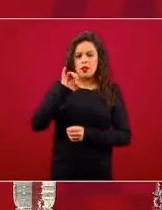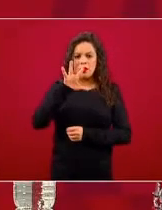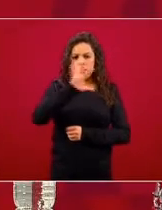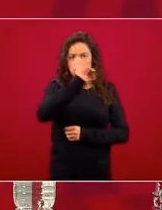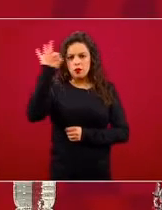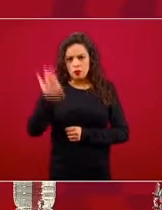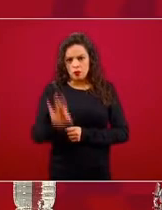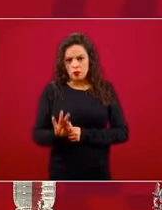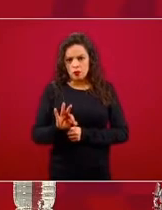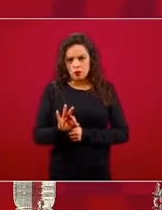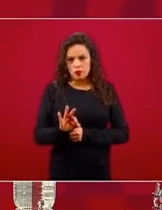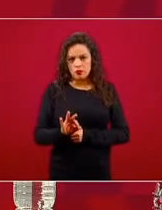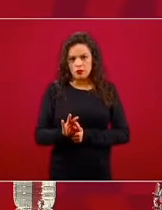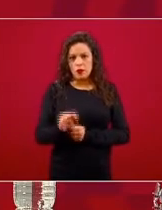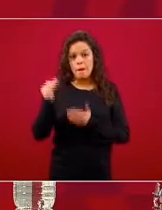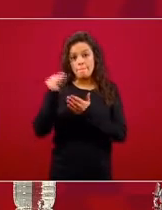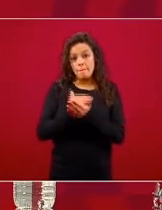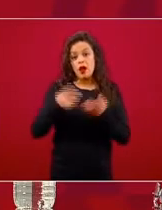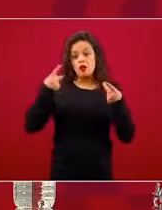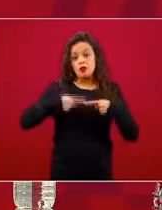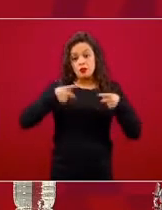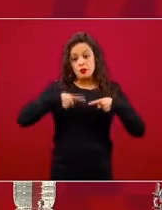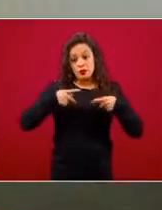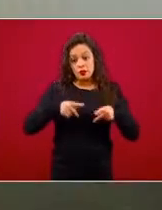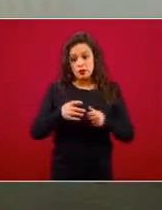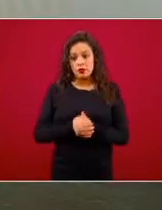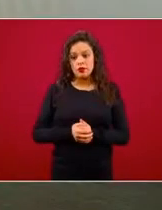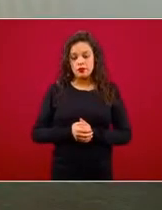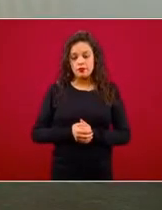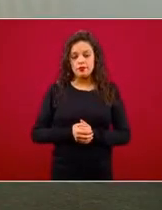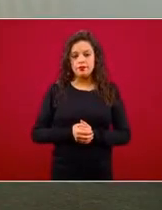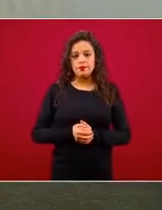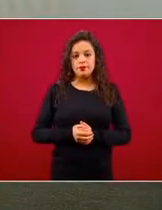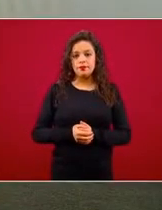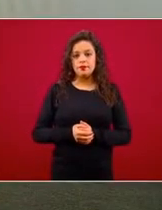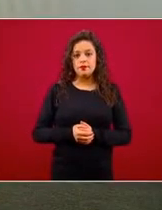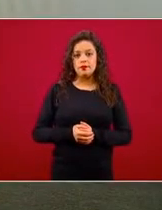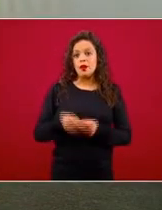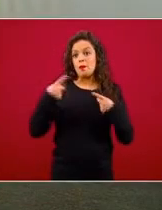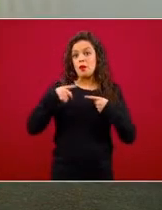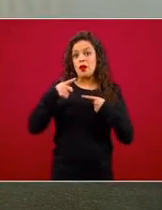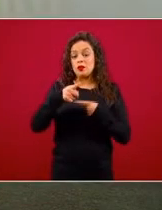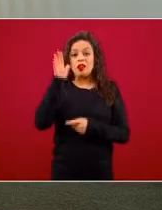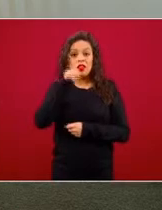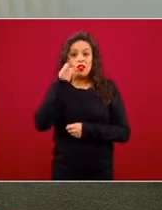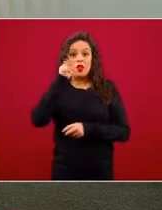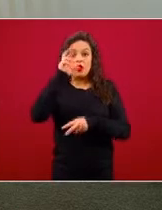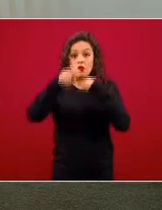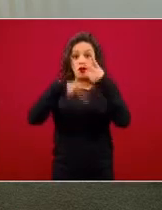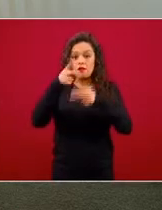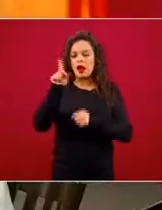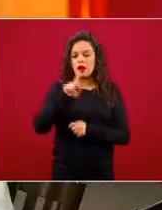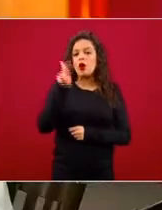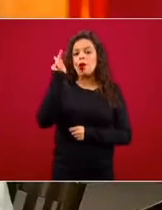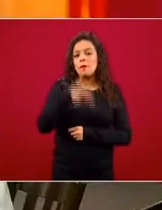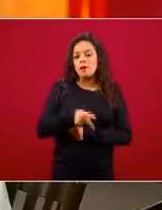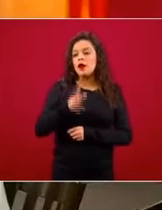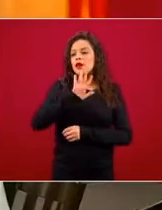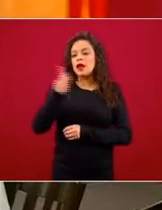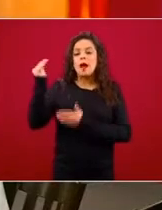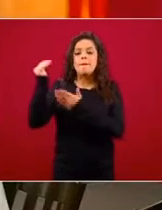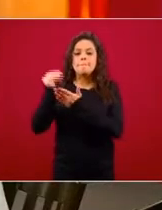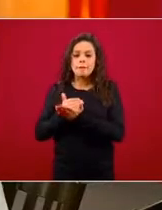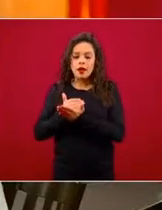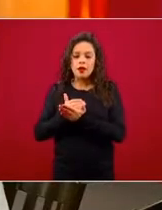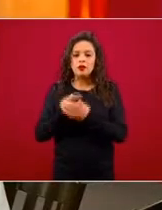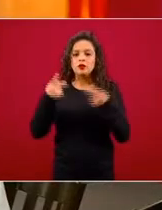market, but that doesn't mean that they're no longer working. It's just that they keep working and people continue to shop, but they're